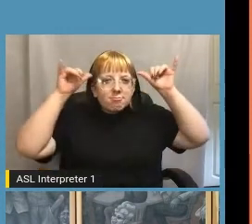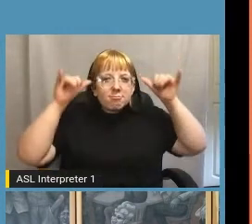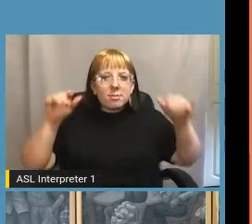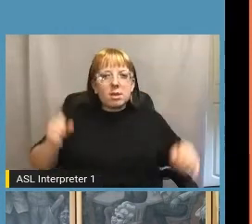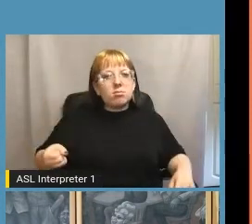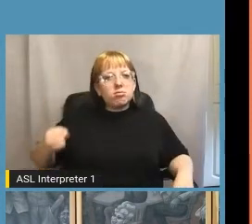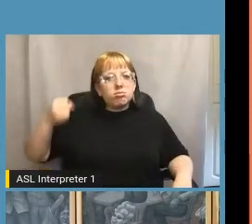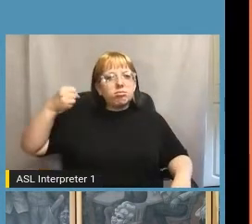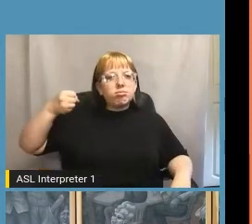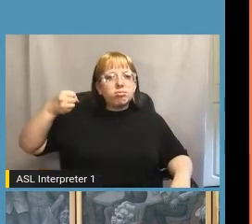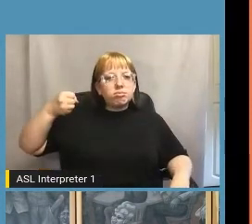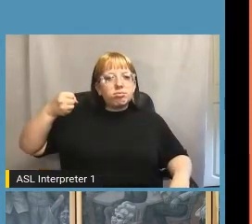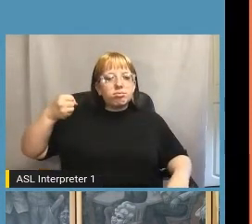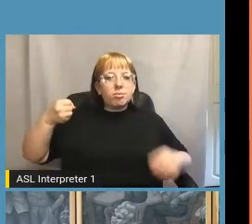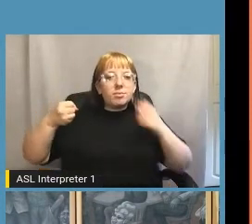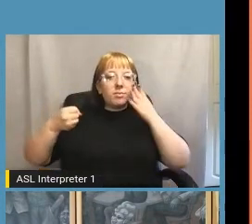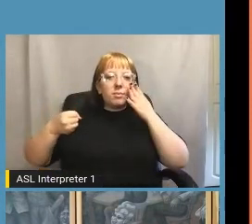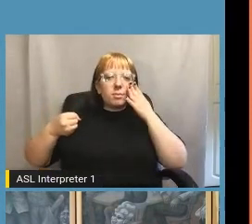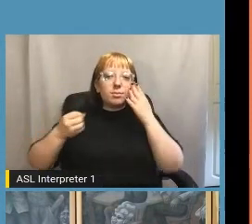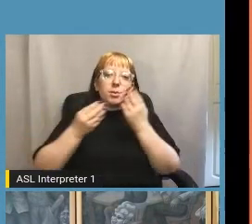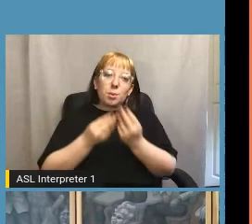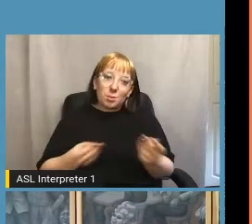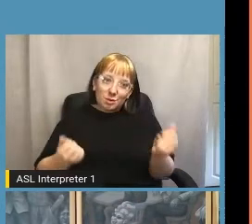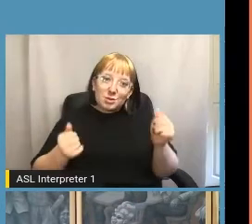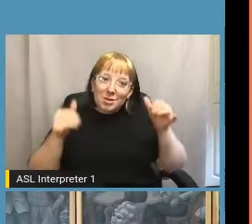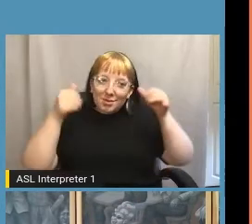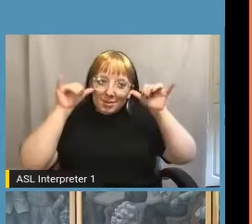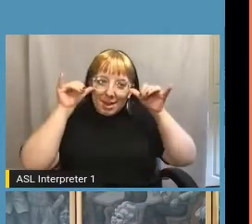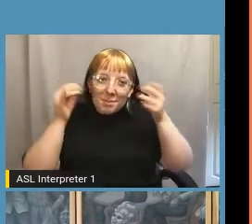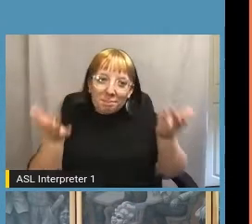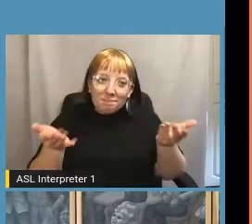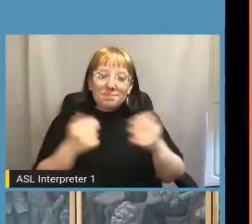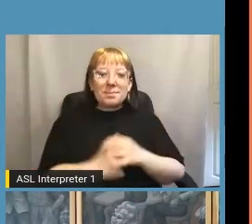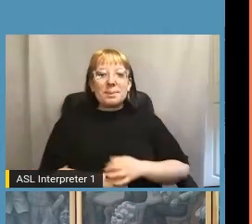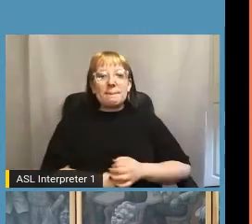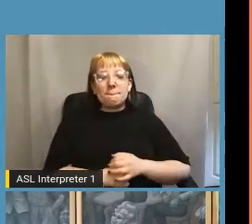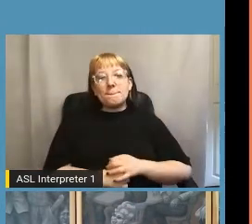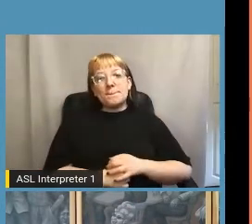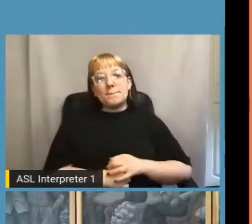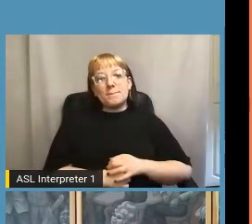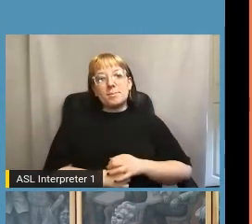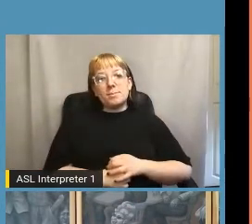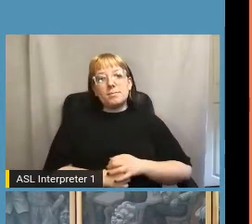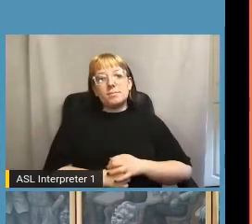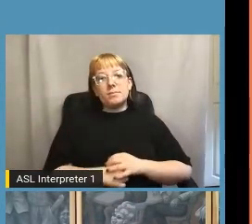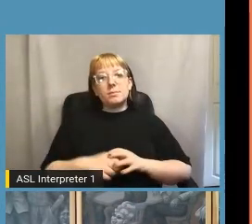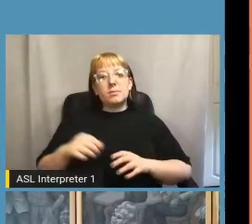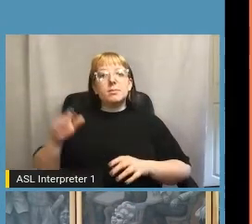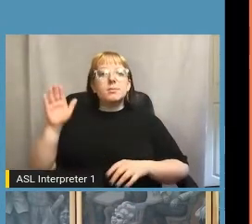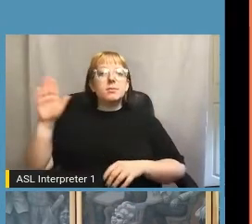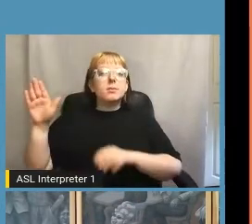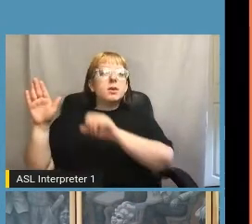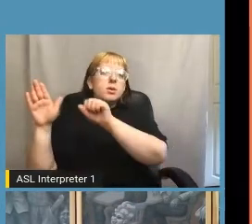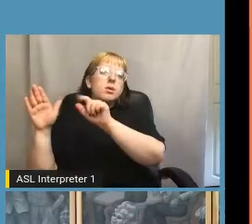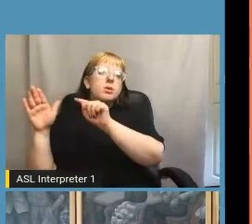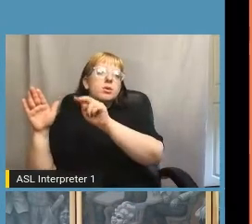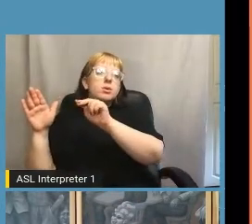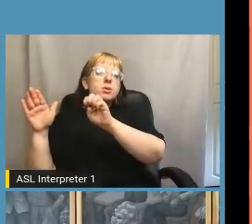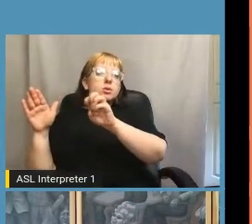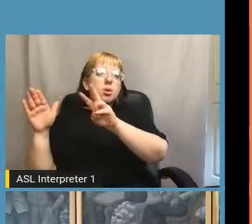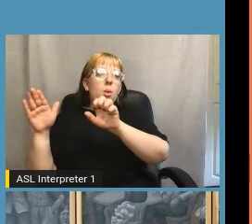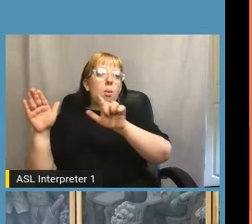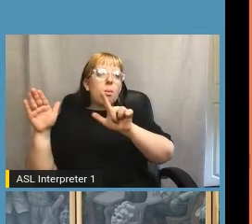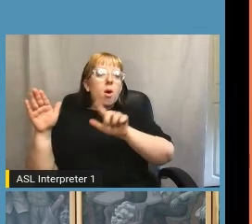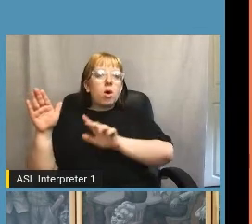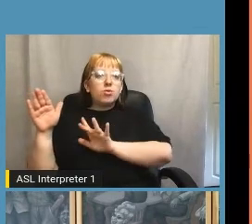call him a resolved looking cow holding up a sign that says Stonewall 25. And the